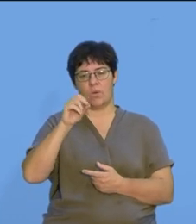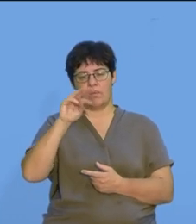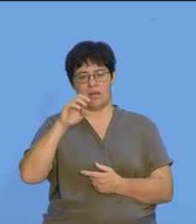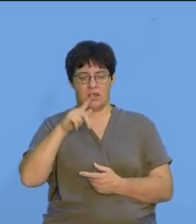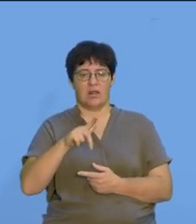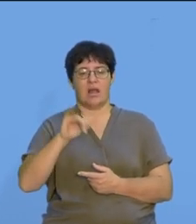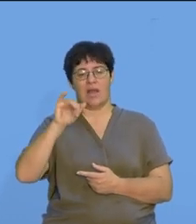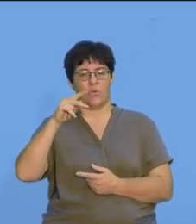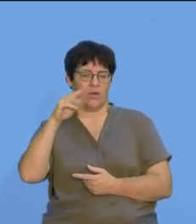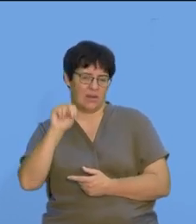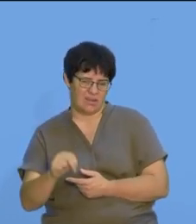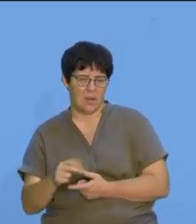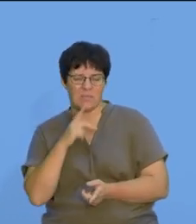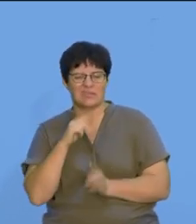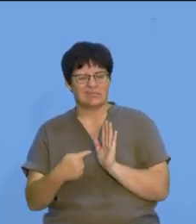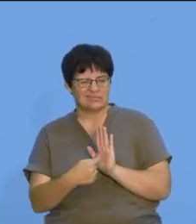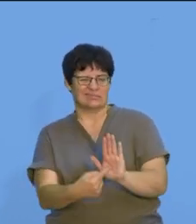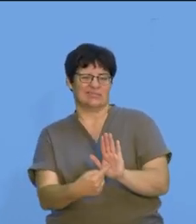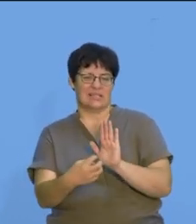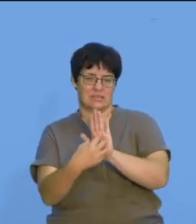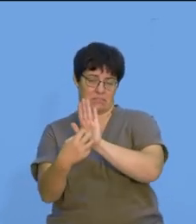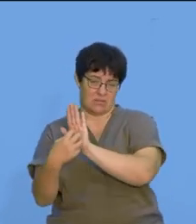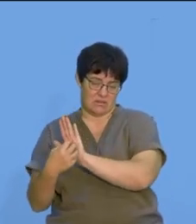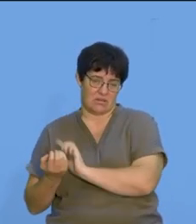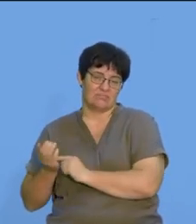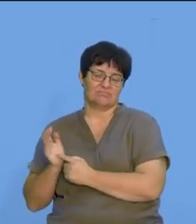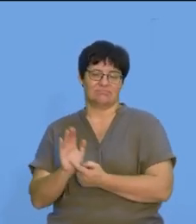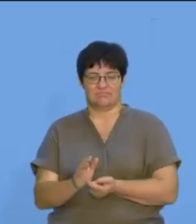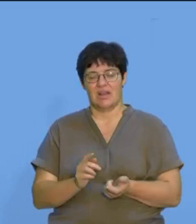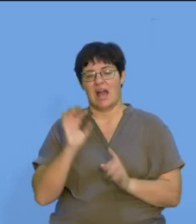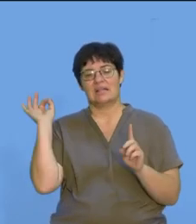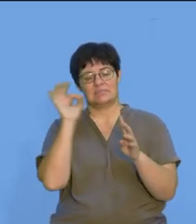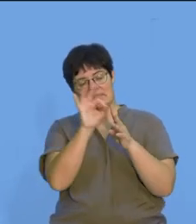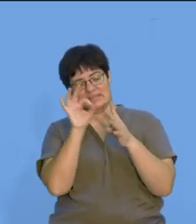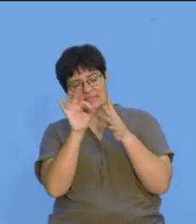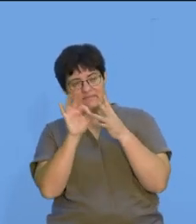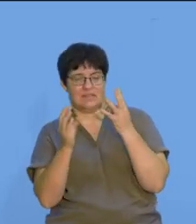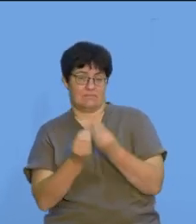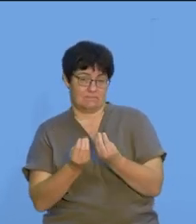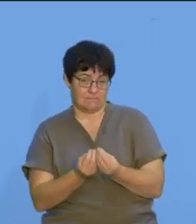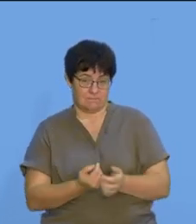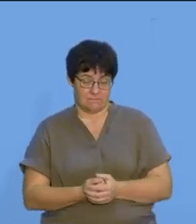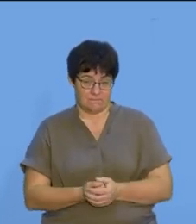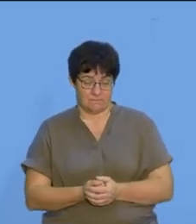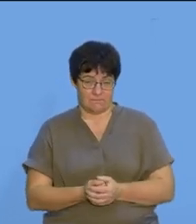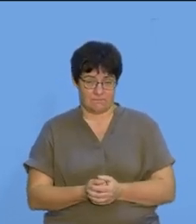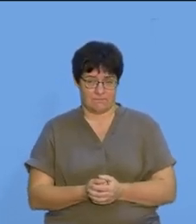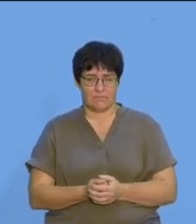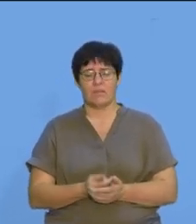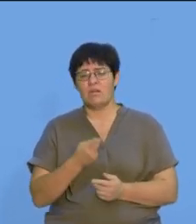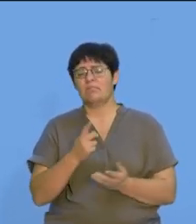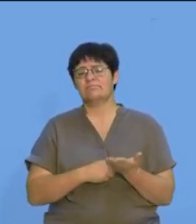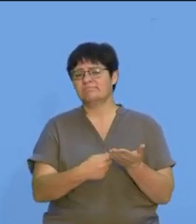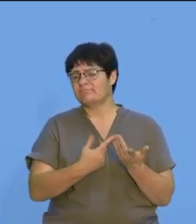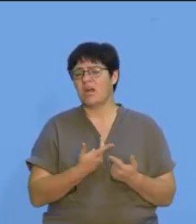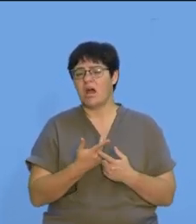oxygen, H2O. So these are the symbols that we use to refer to specific substances, okay? But amongst those,